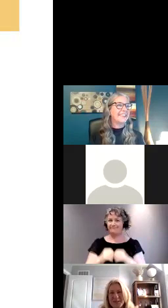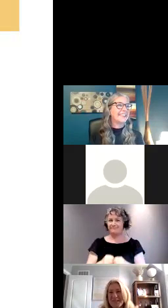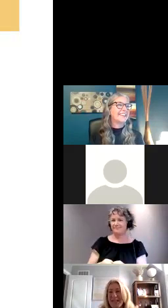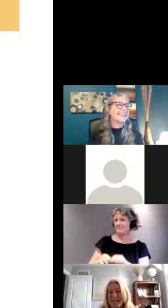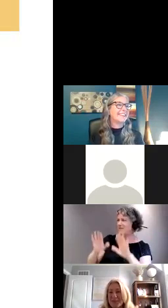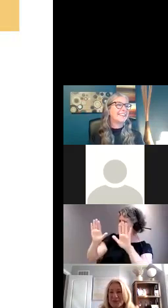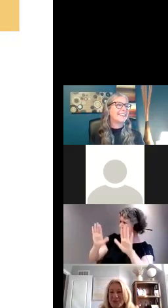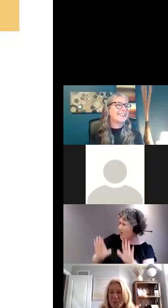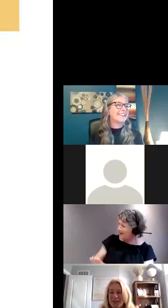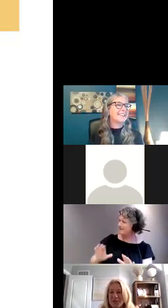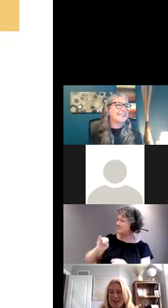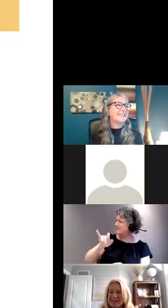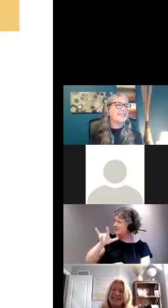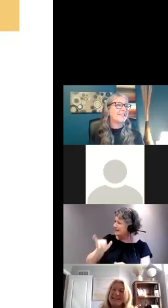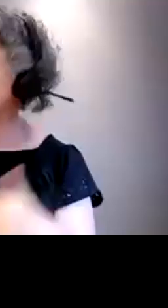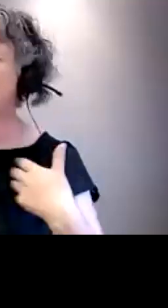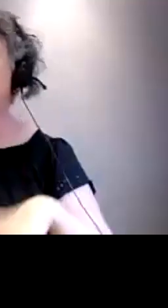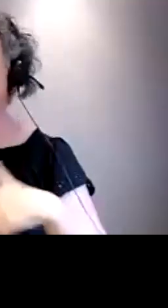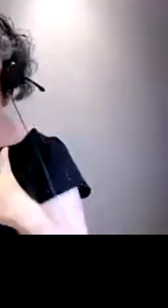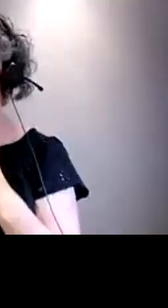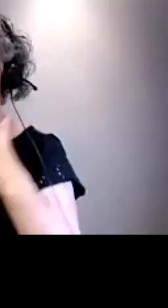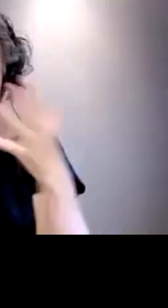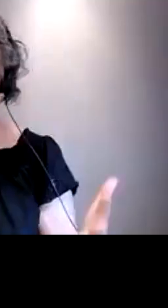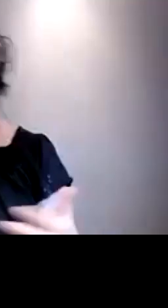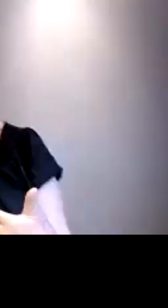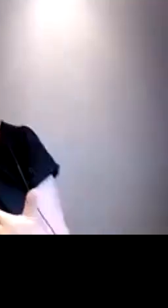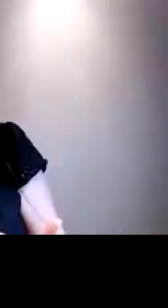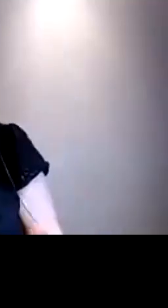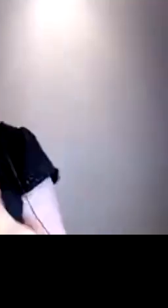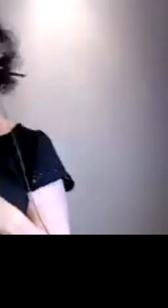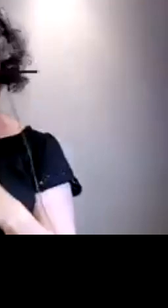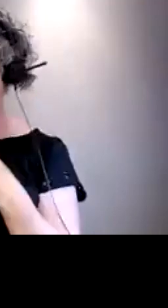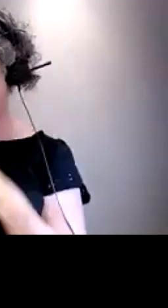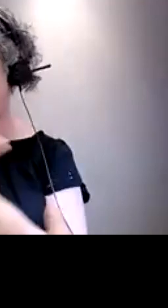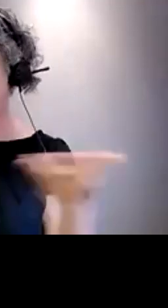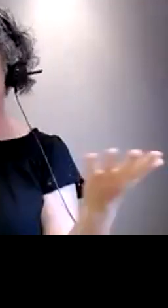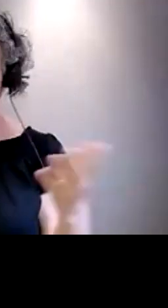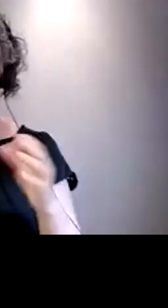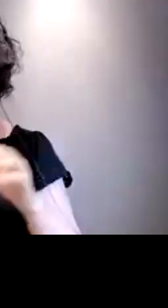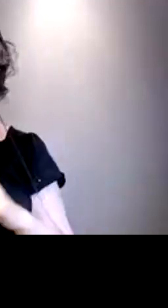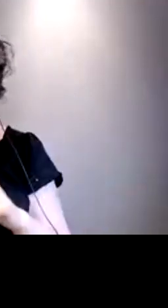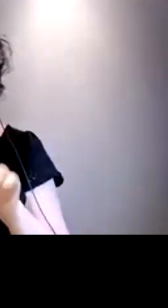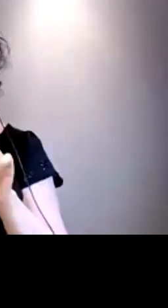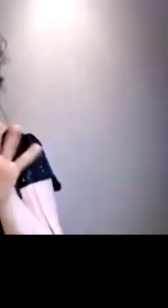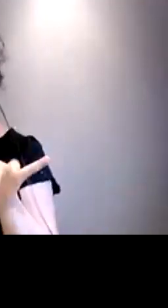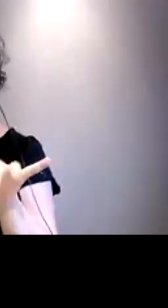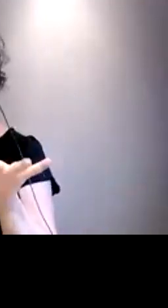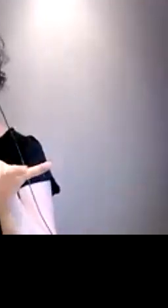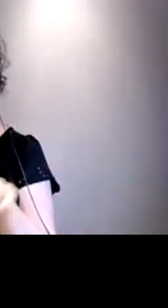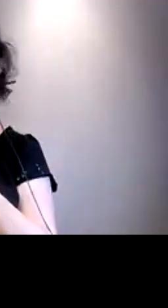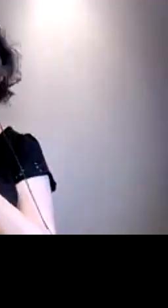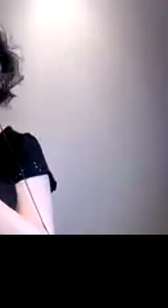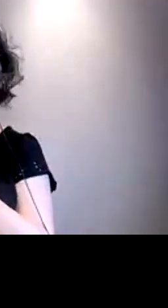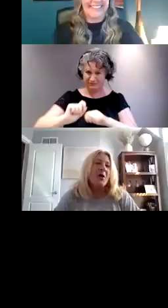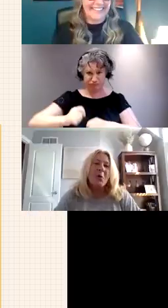Wonderful, Julie. Thank you so much. I can tell you, first and foremost, our chat box has been a flurry